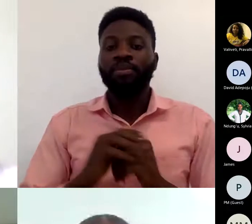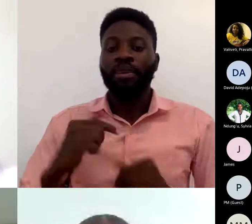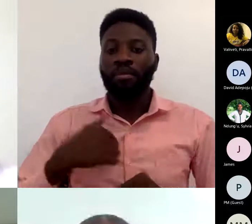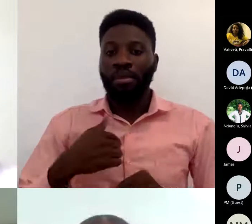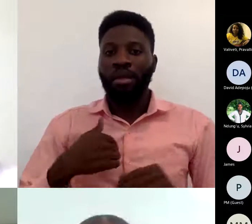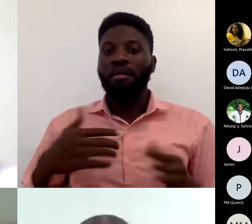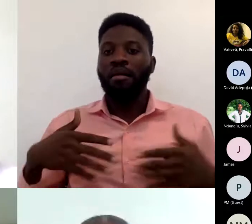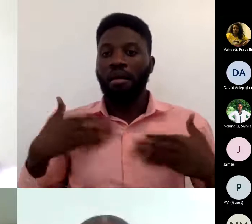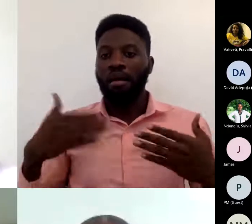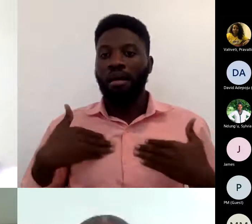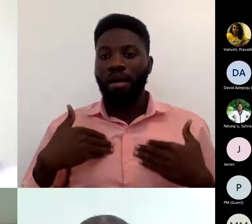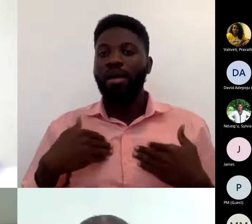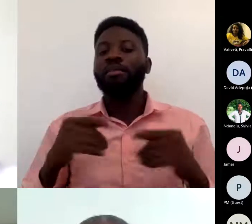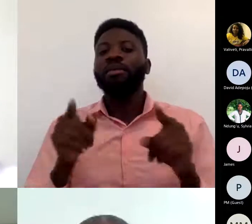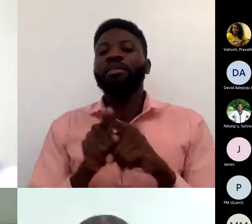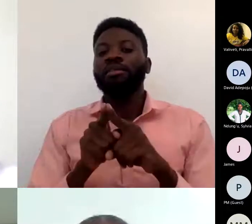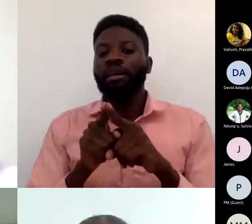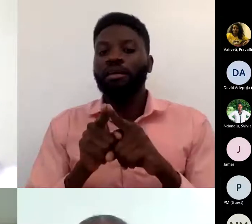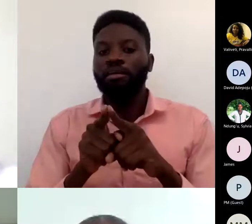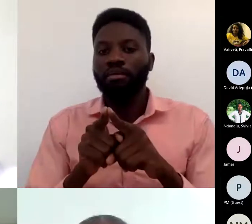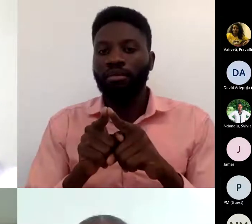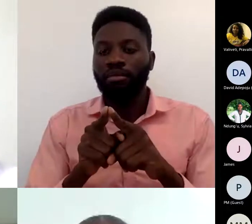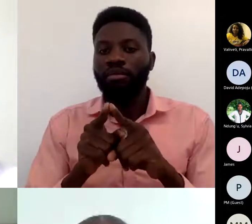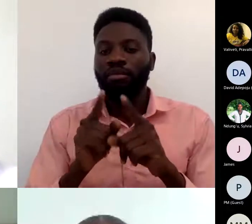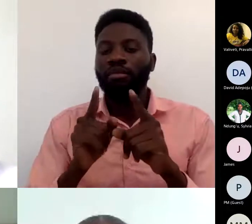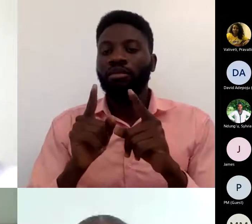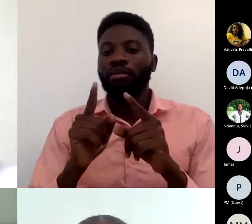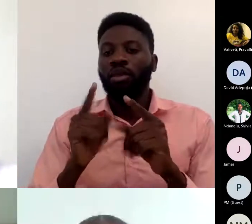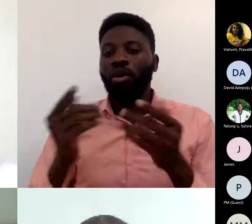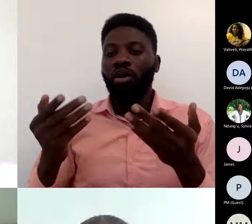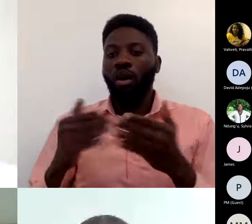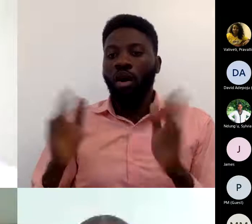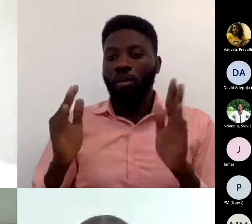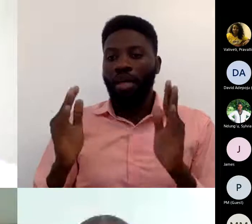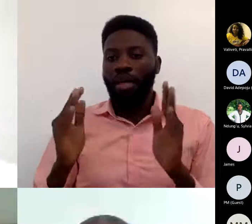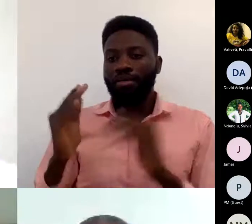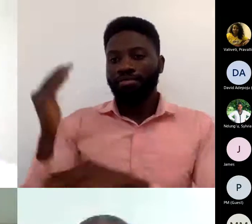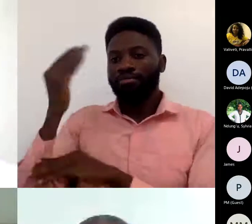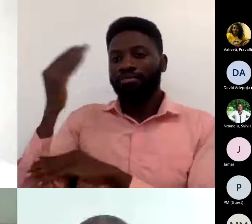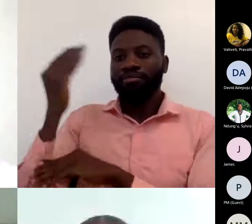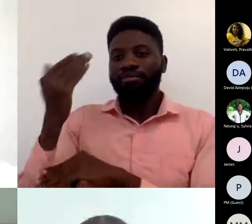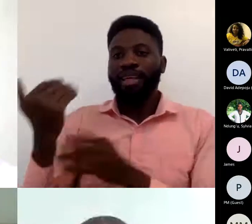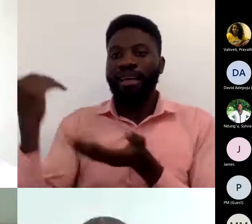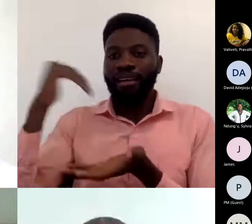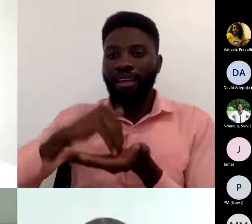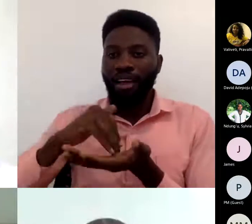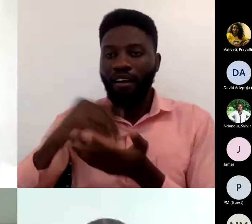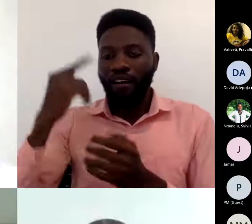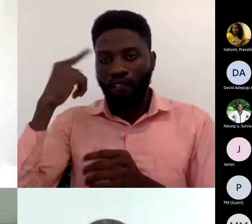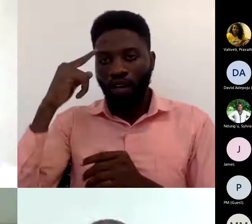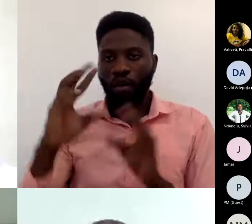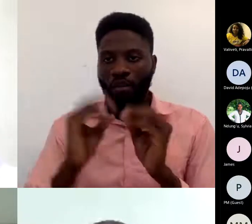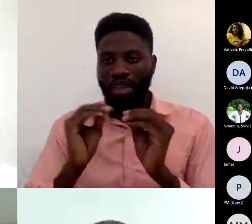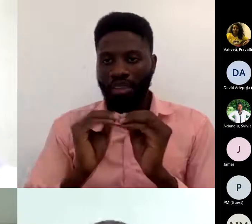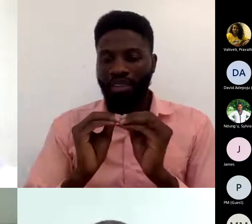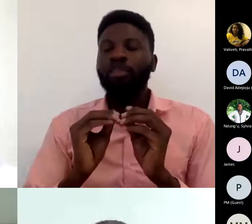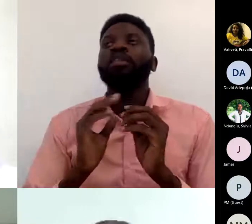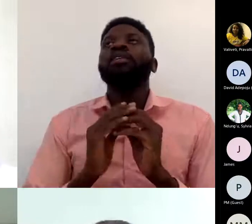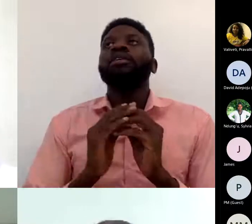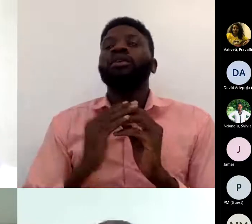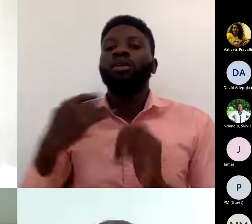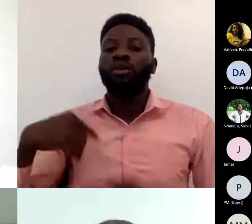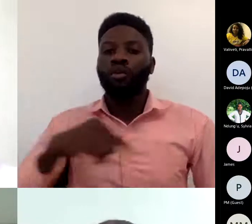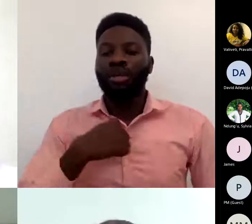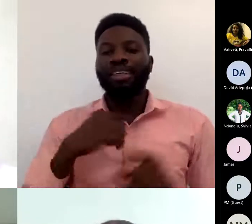to be providing opening remarks once again to this session. We have been doing